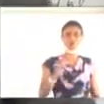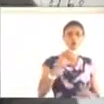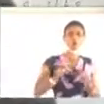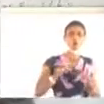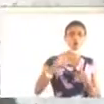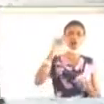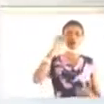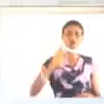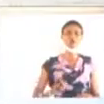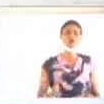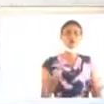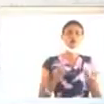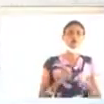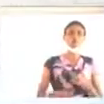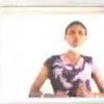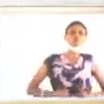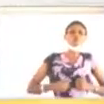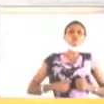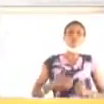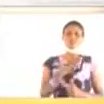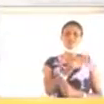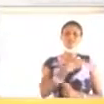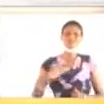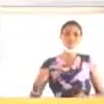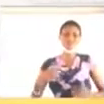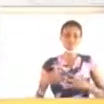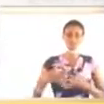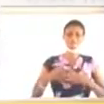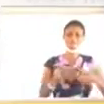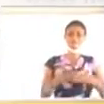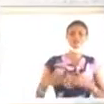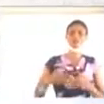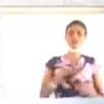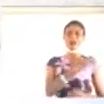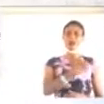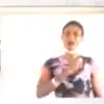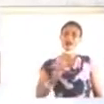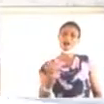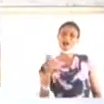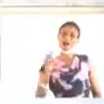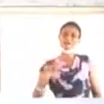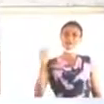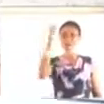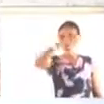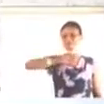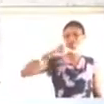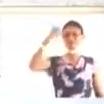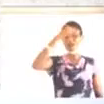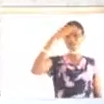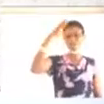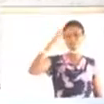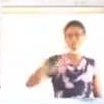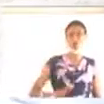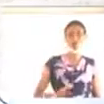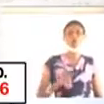People that excel with working with their handwork should be encouraged,